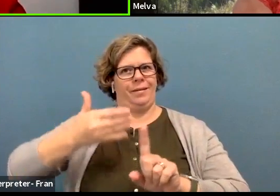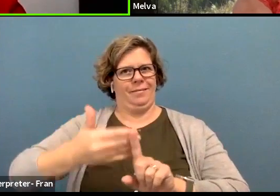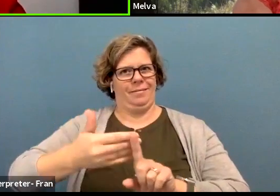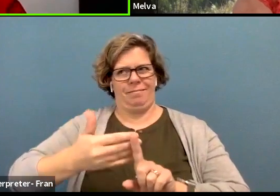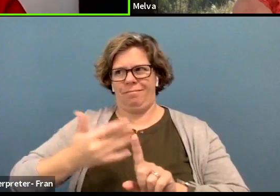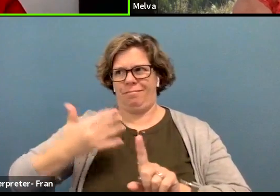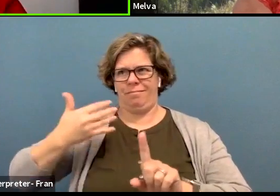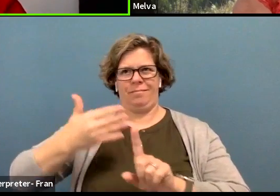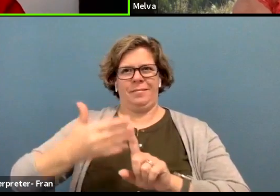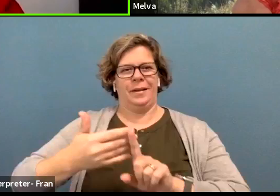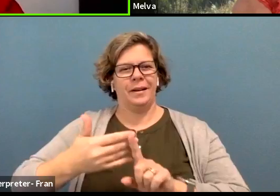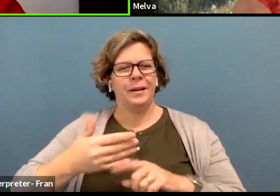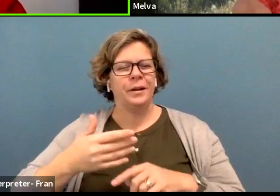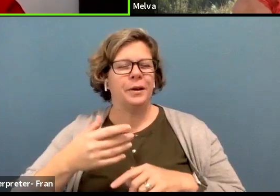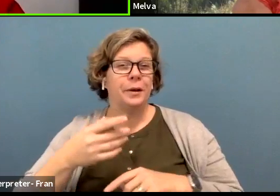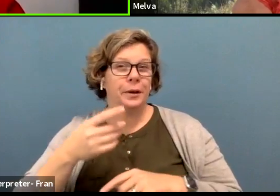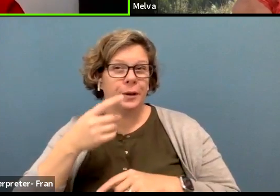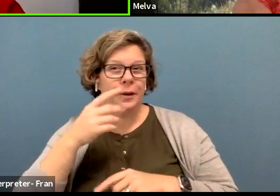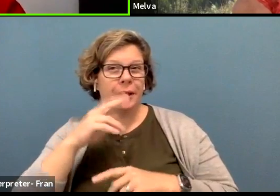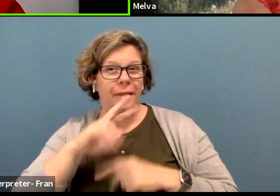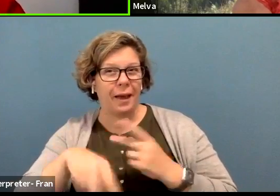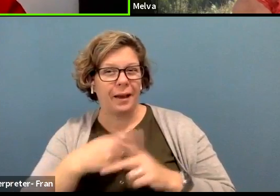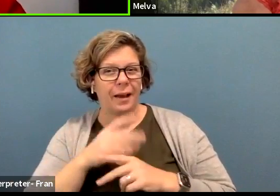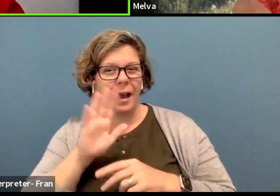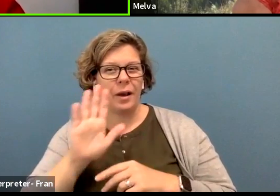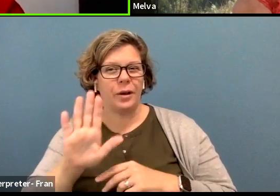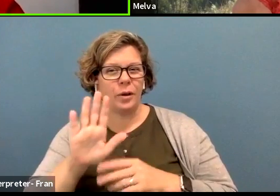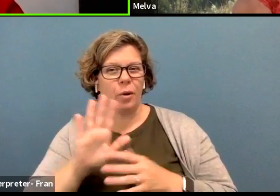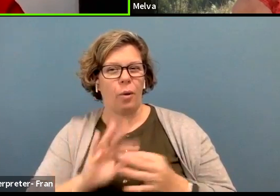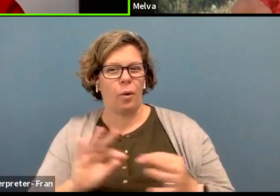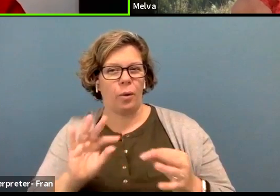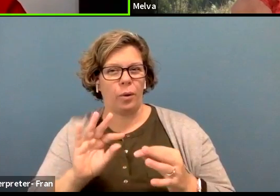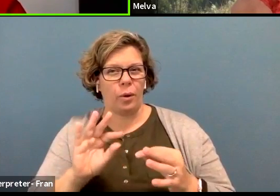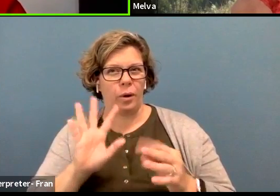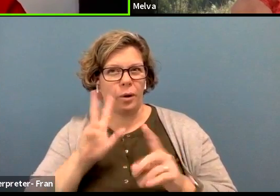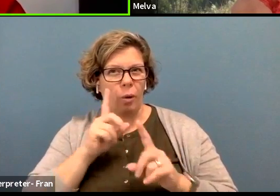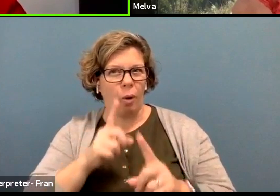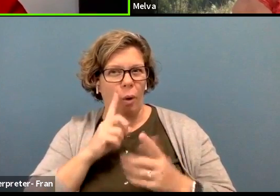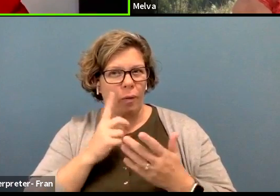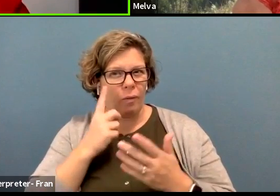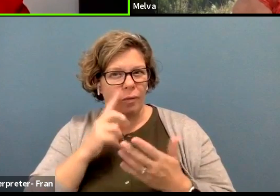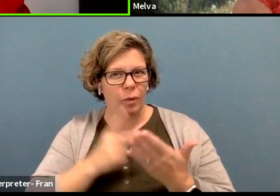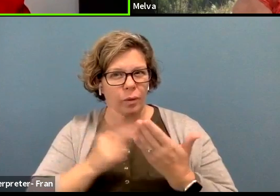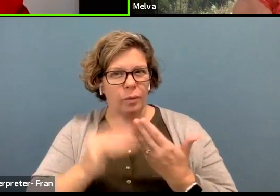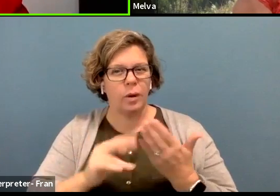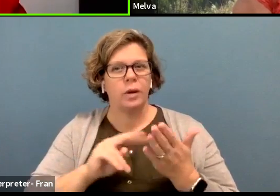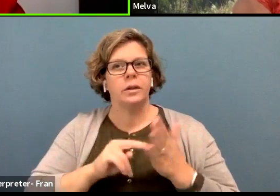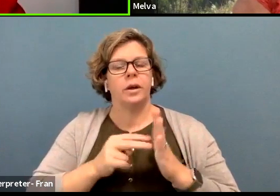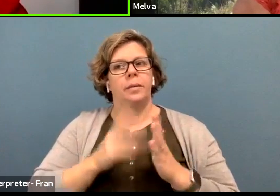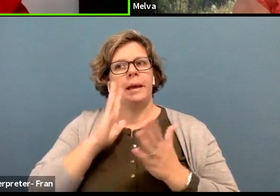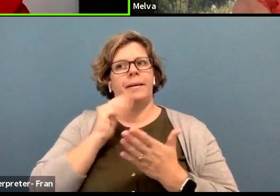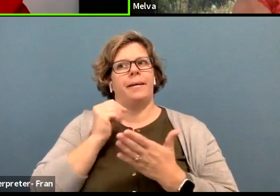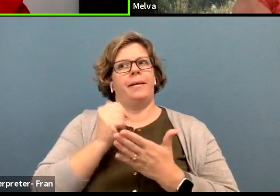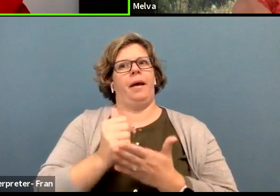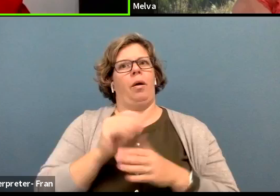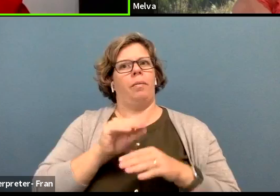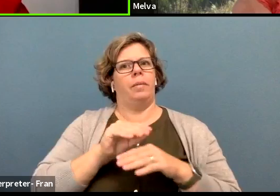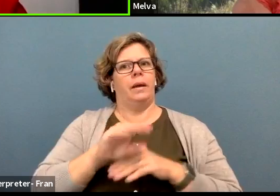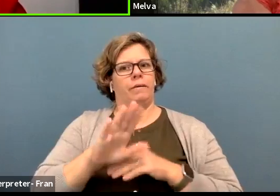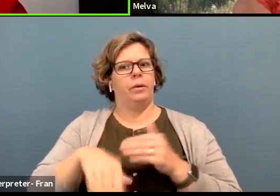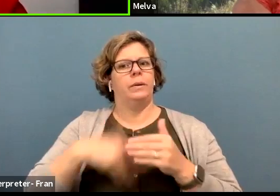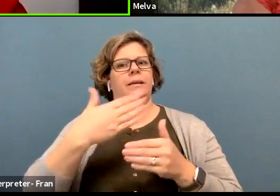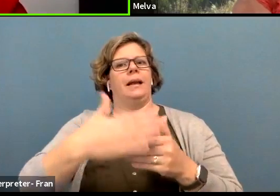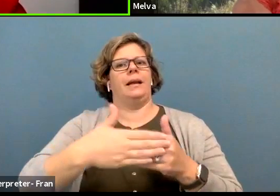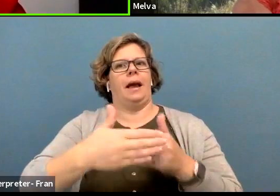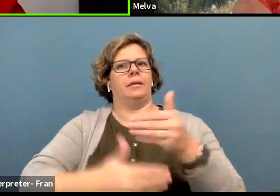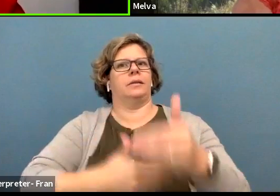mind maybe is that kind of what you're going for with this project, so that it can inform the next steps